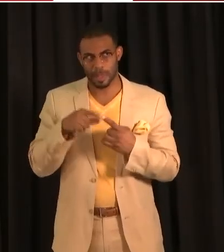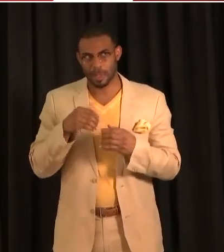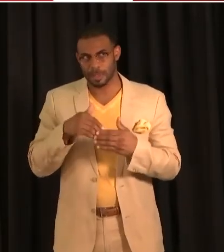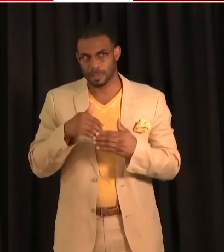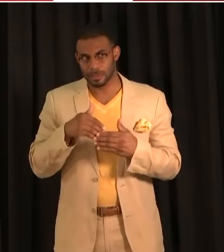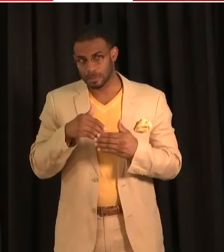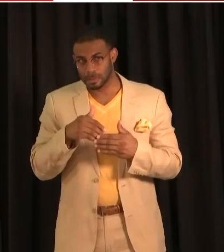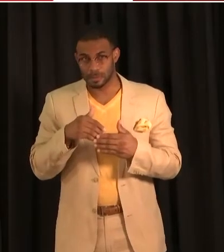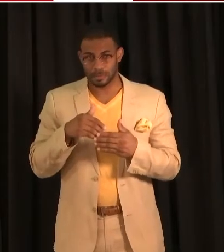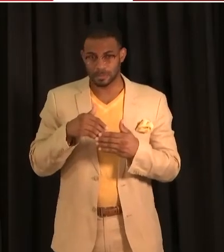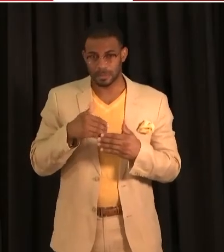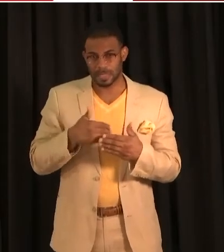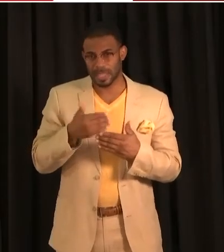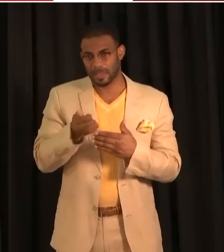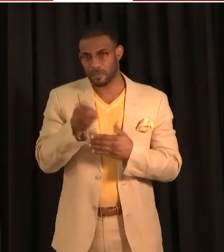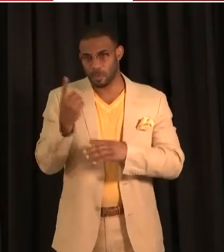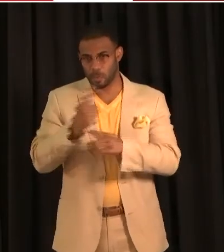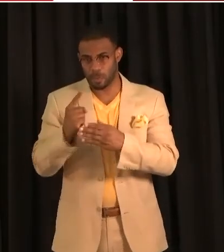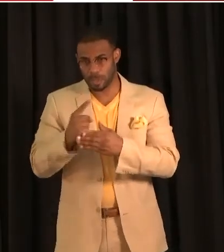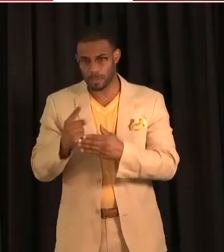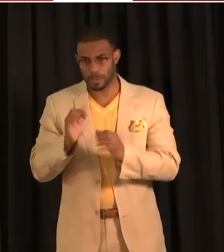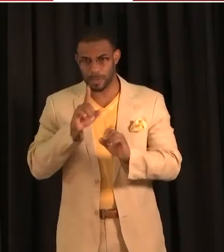think about in the next coming weeks.